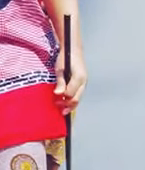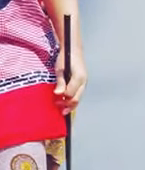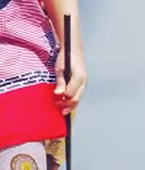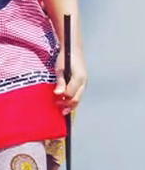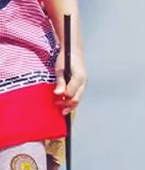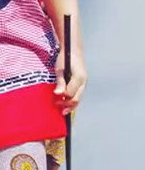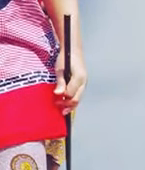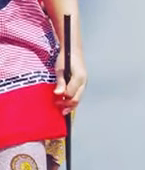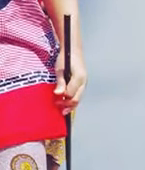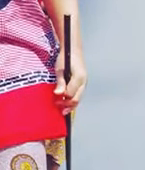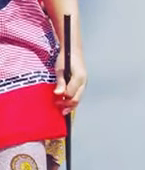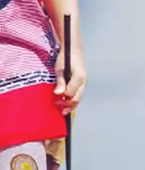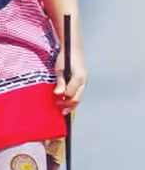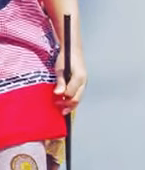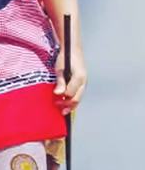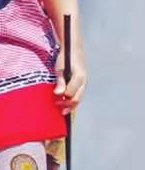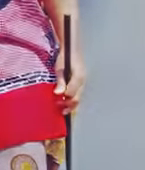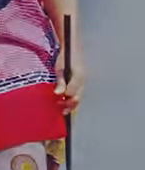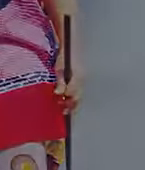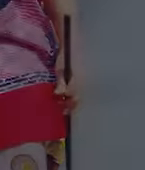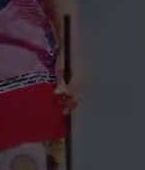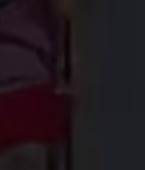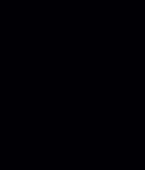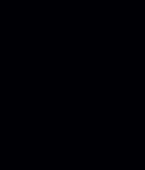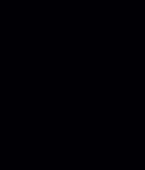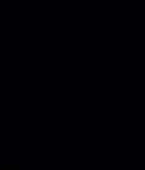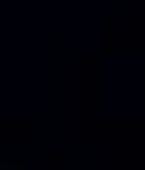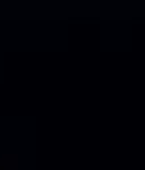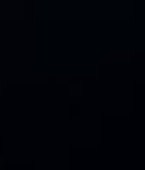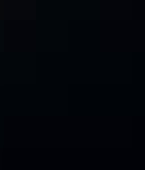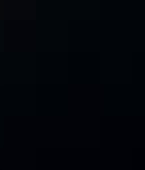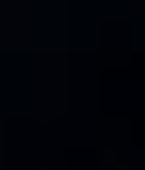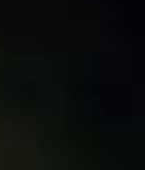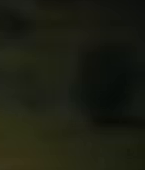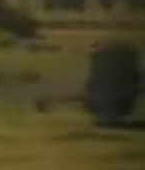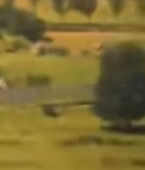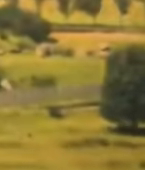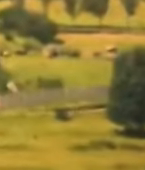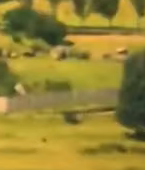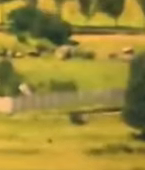asiyesabi. Bayethe, wena waphakathi.